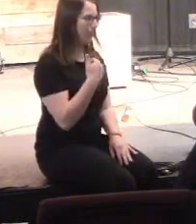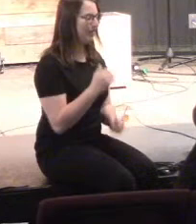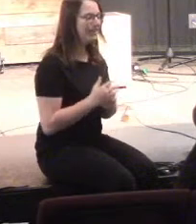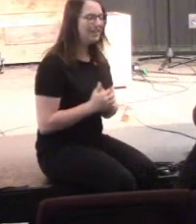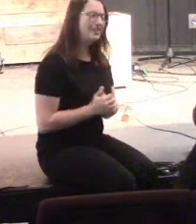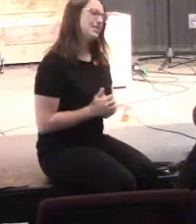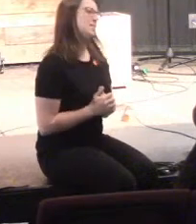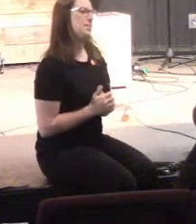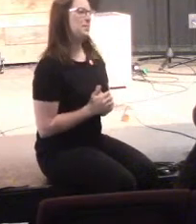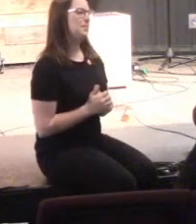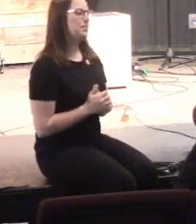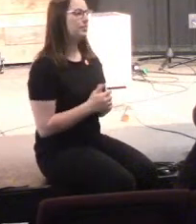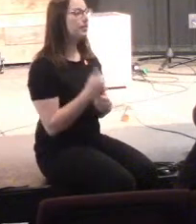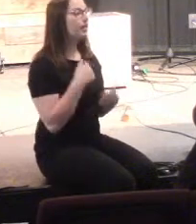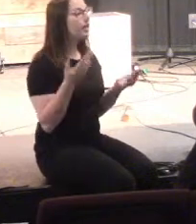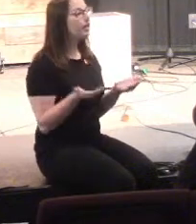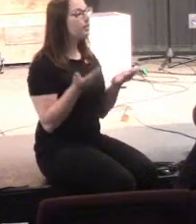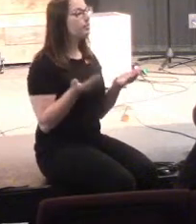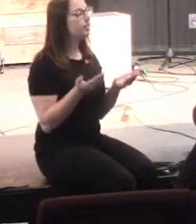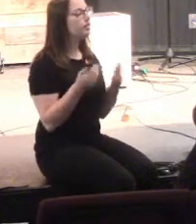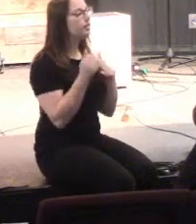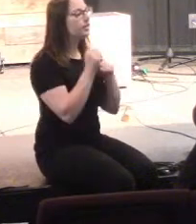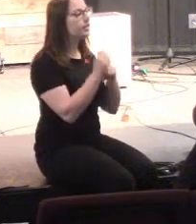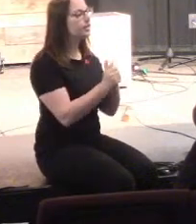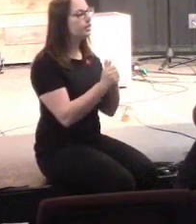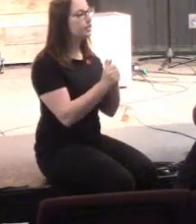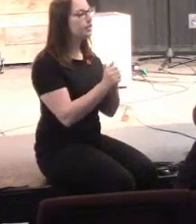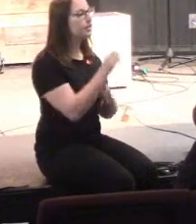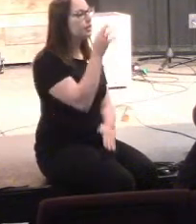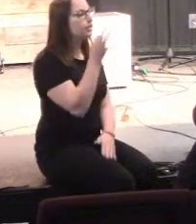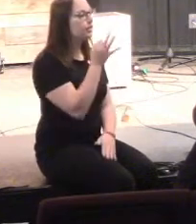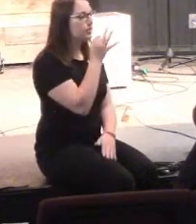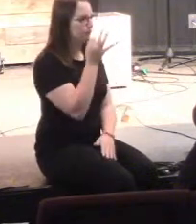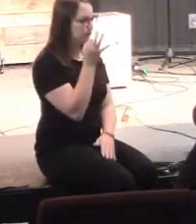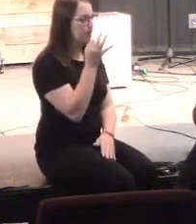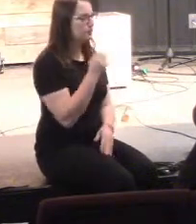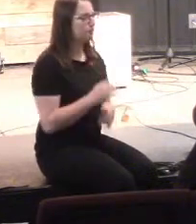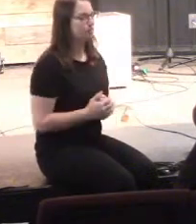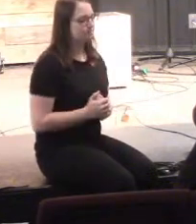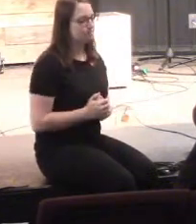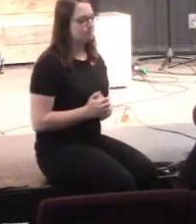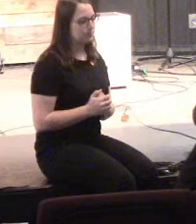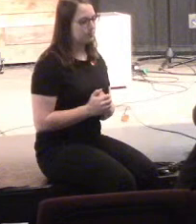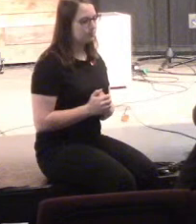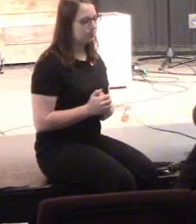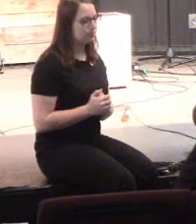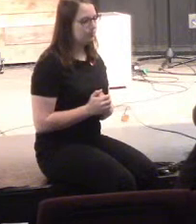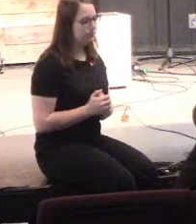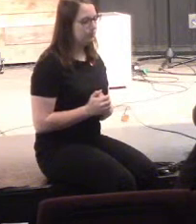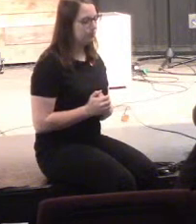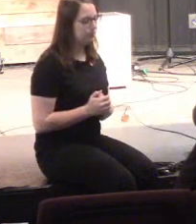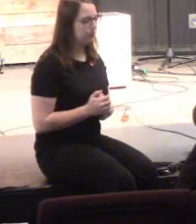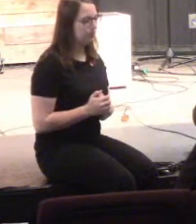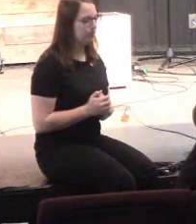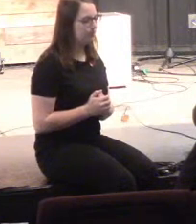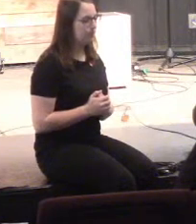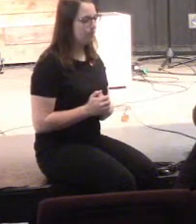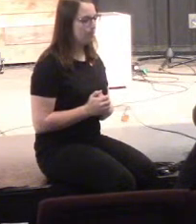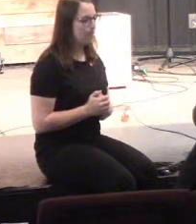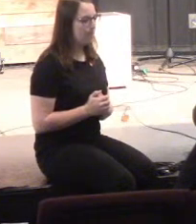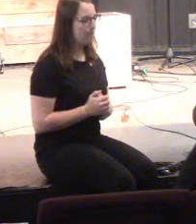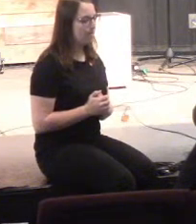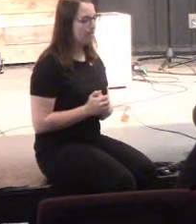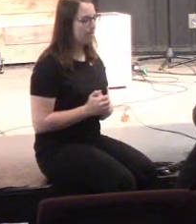But I'm here to lead our thoughts on communion. And, you know, I teach